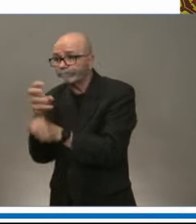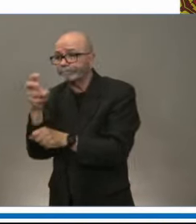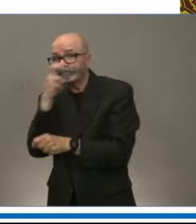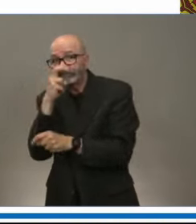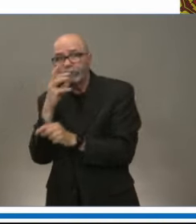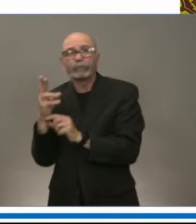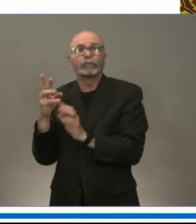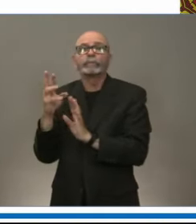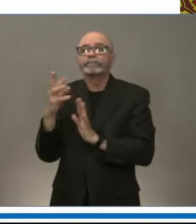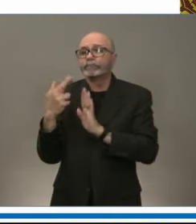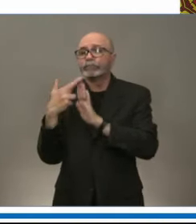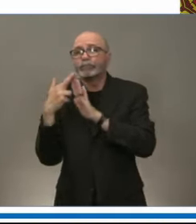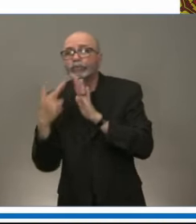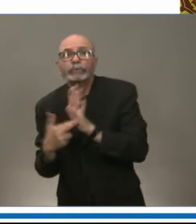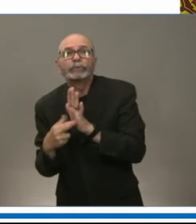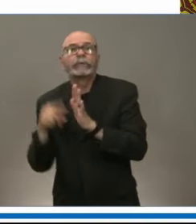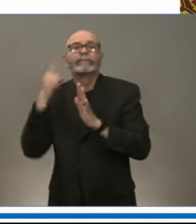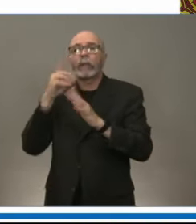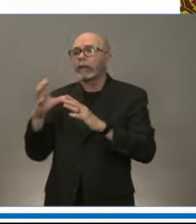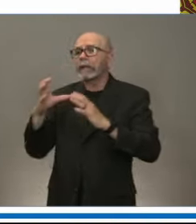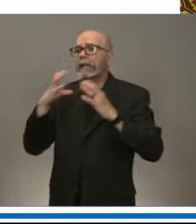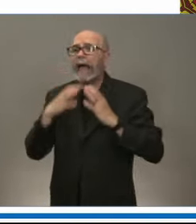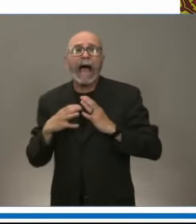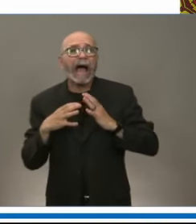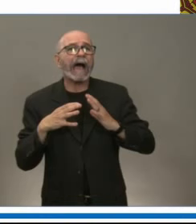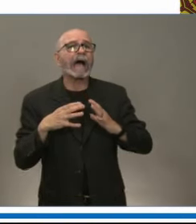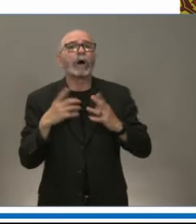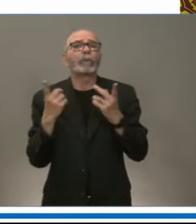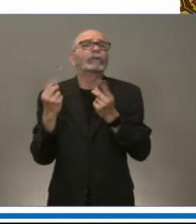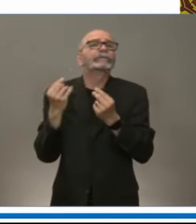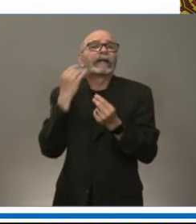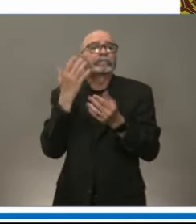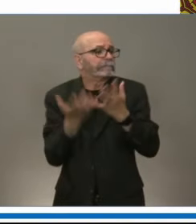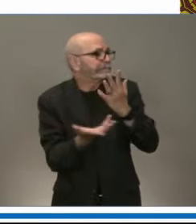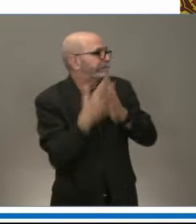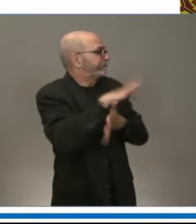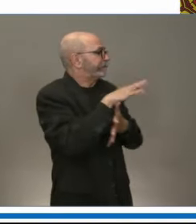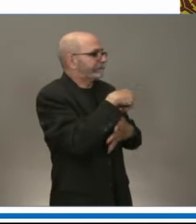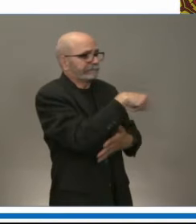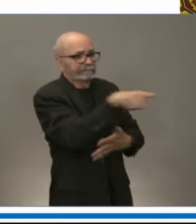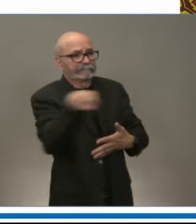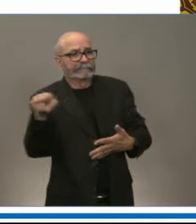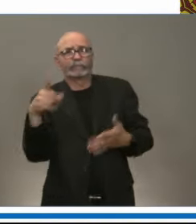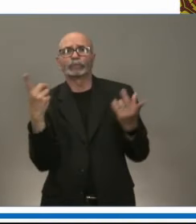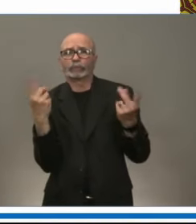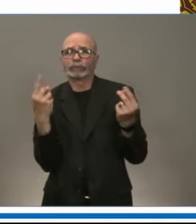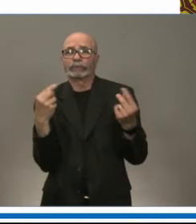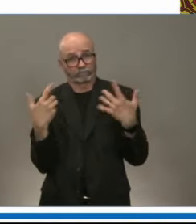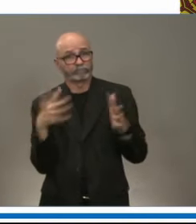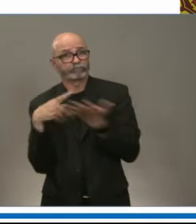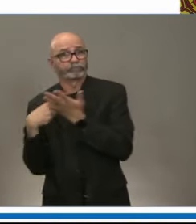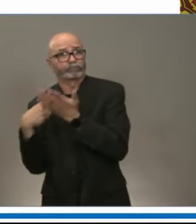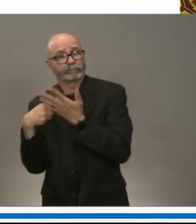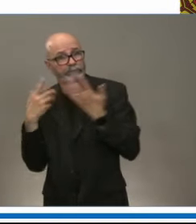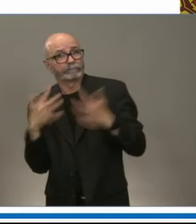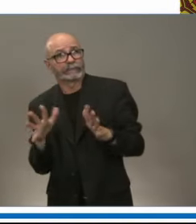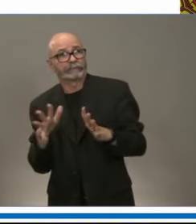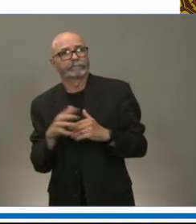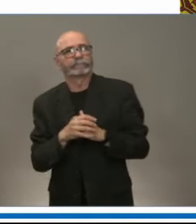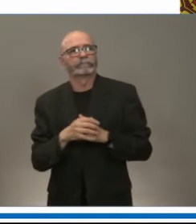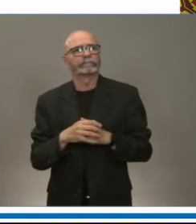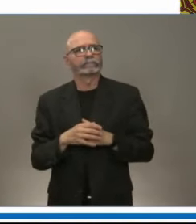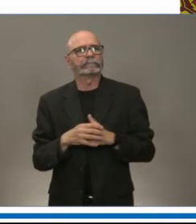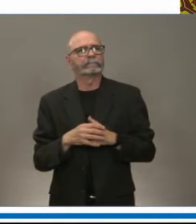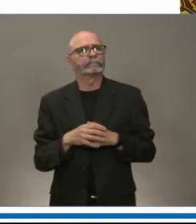or there's going to be some prioritization of clients or things of that nature. So I don't recall saying we're